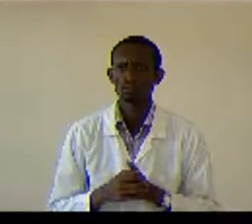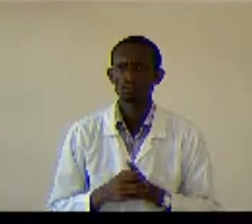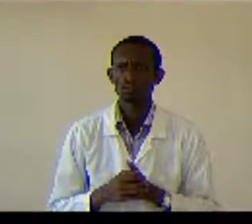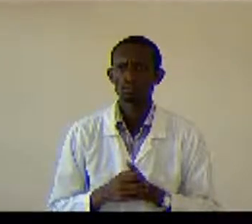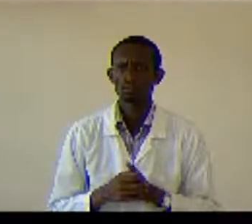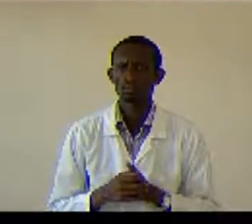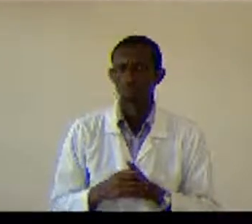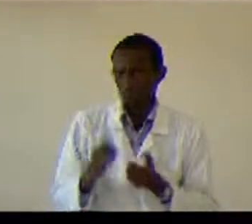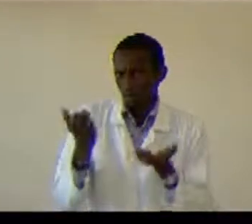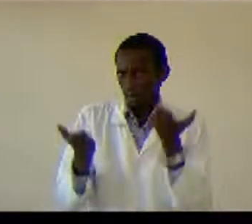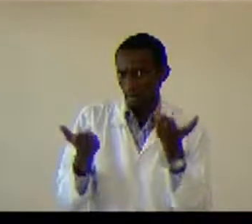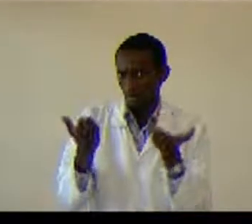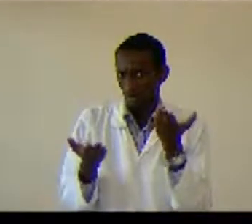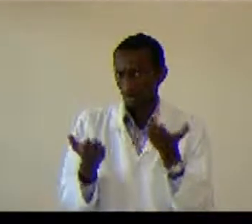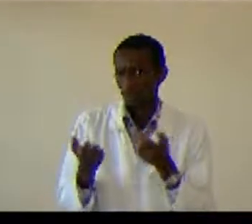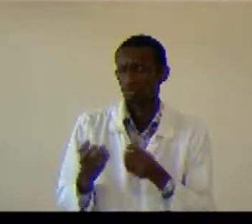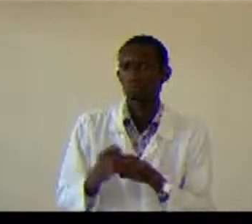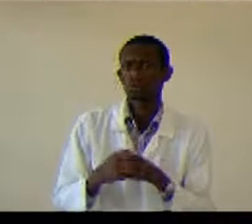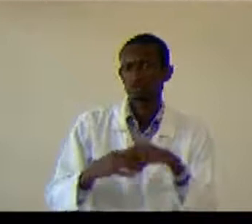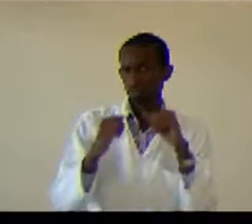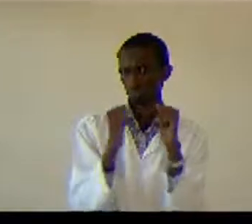So mass of the solid is